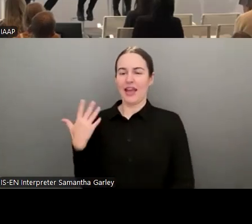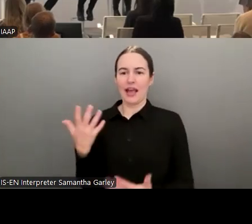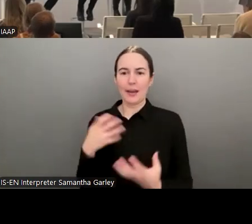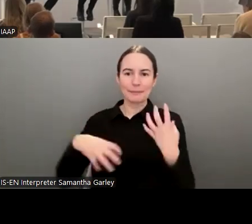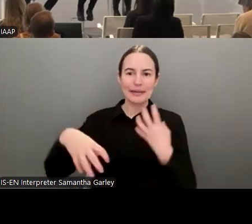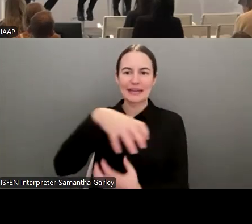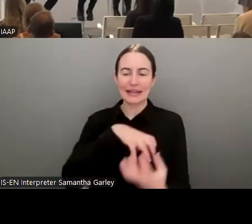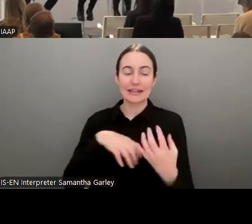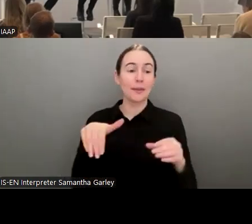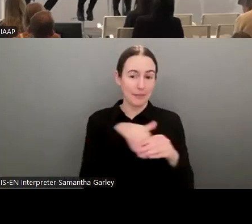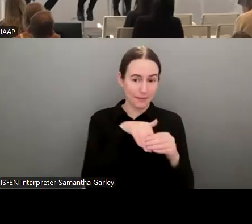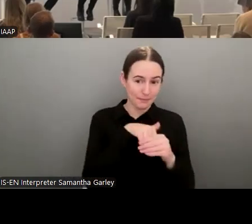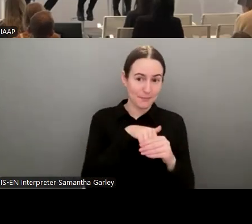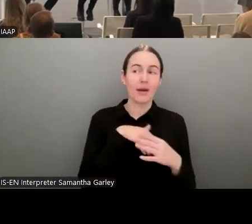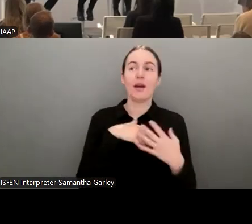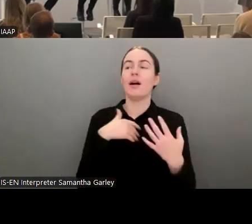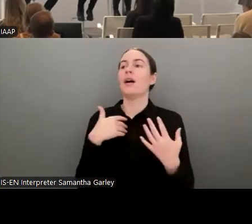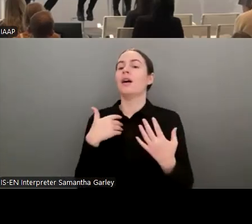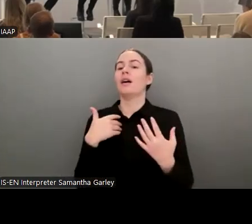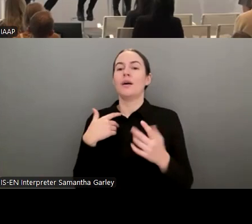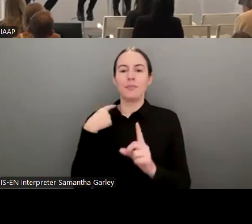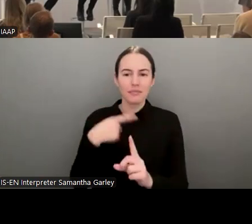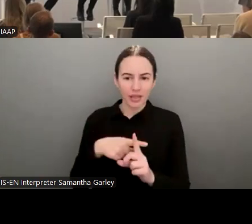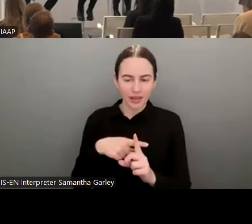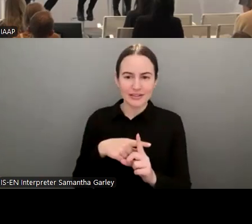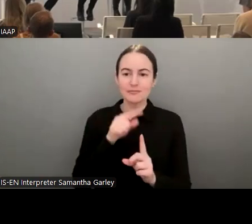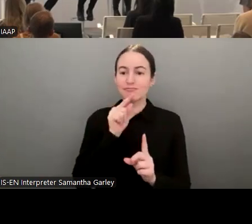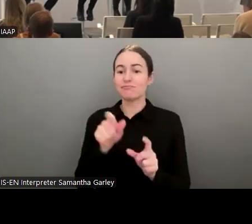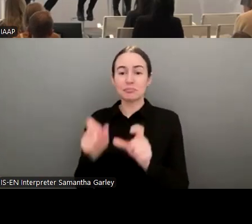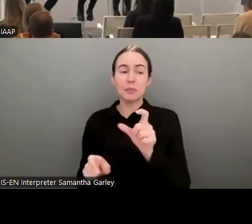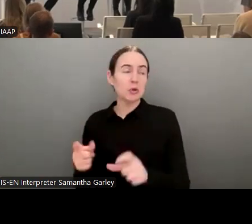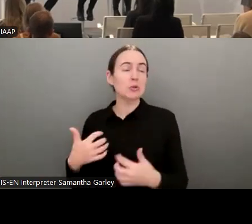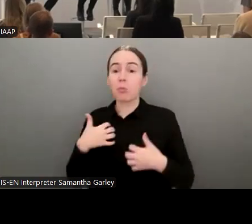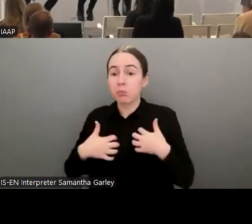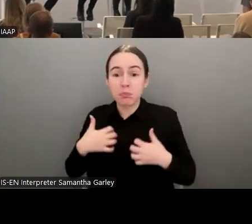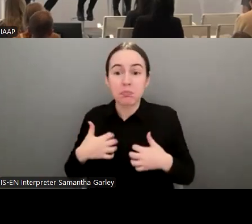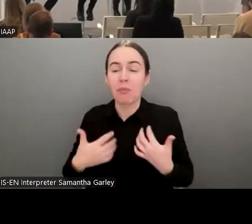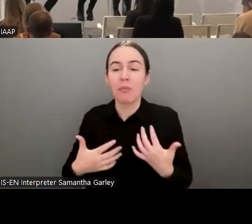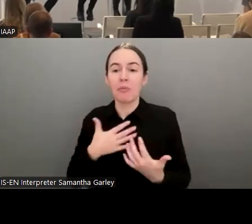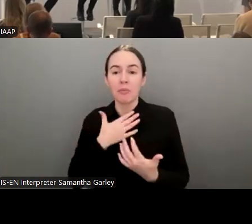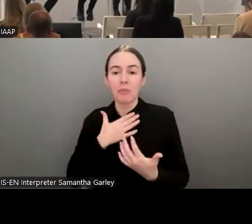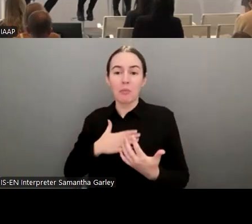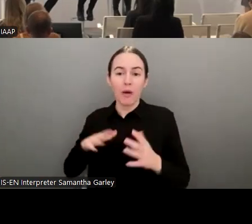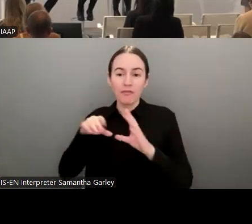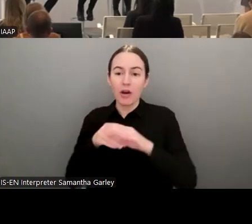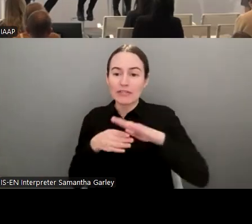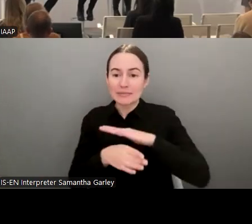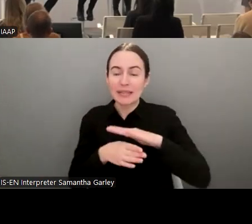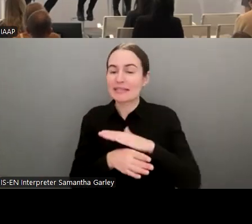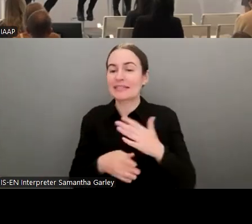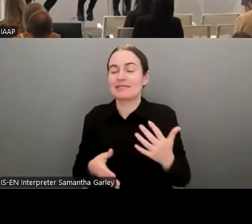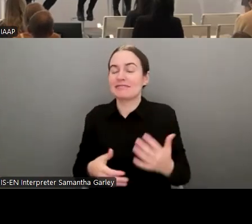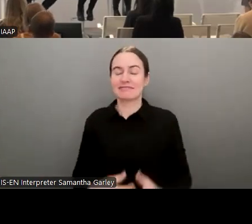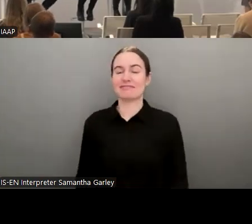only members, not only monitoring agencies, but people who are just interested in accessibility, but not yet part of the organization. And